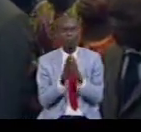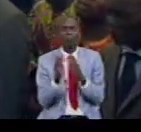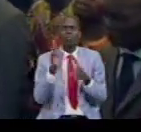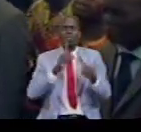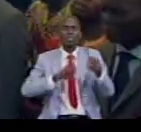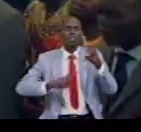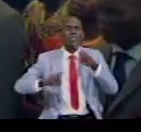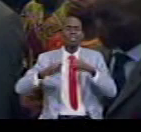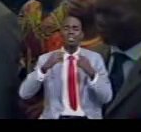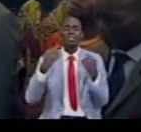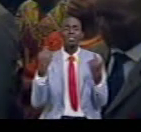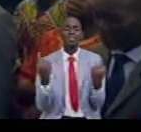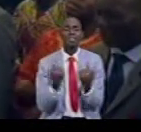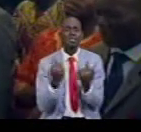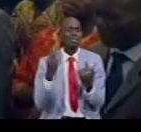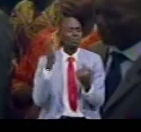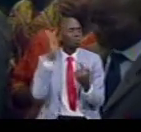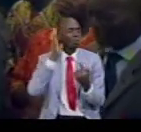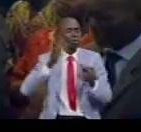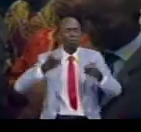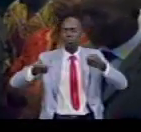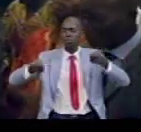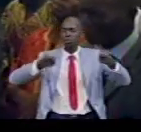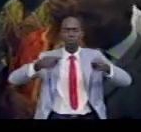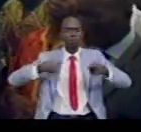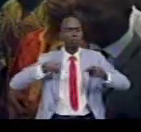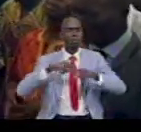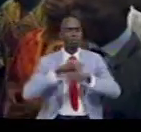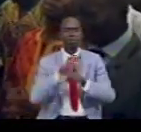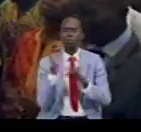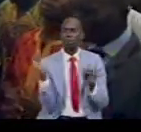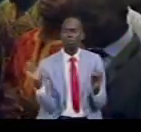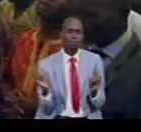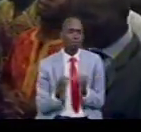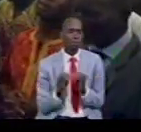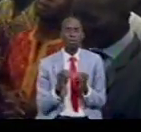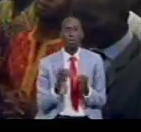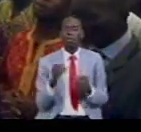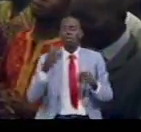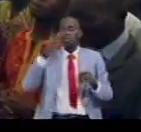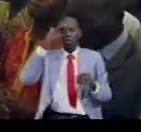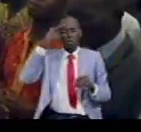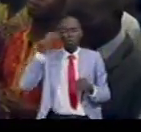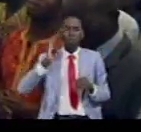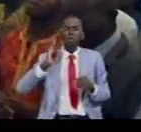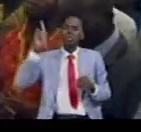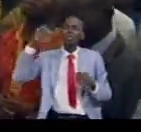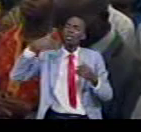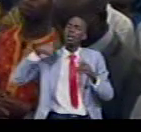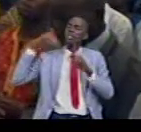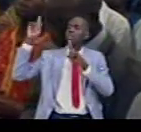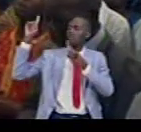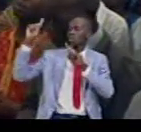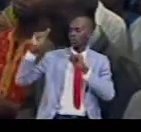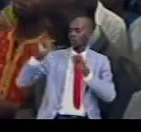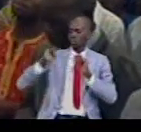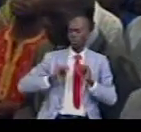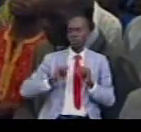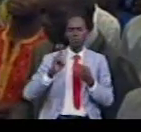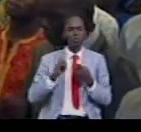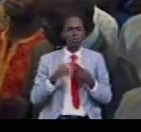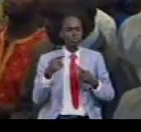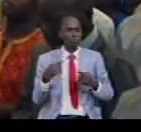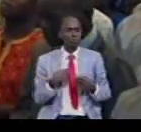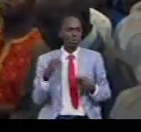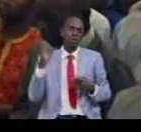has purchased with his own blood, and he has transferred unto me. And as I live my life this week for you, life of victory over sin,